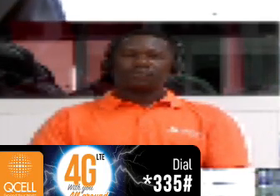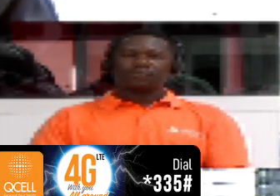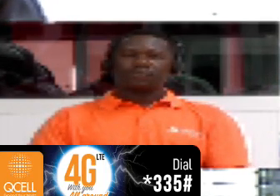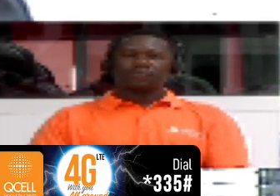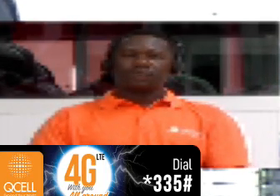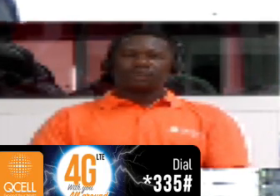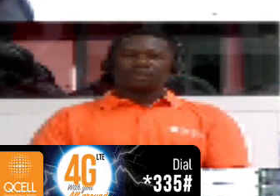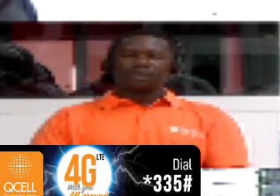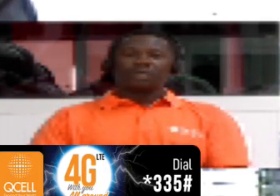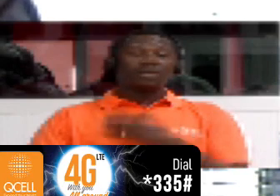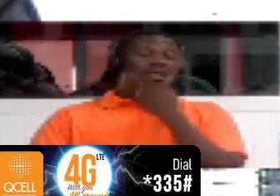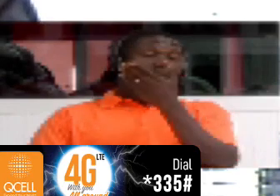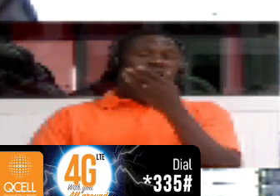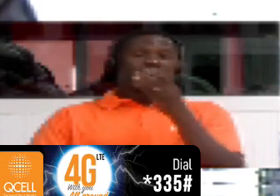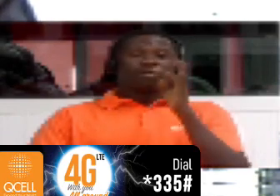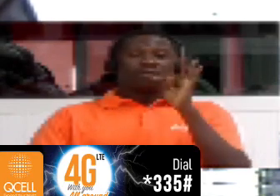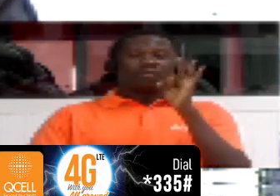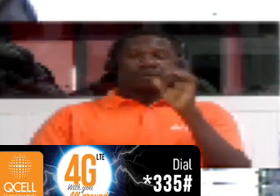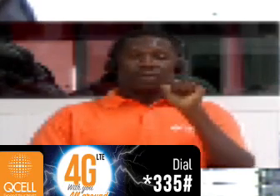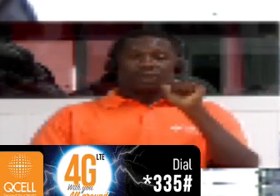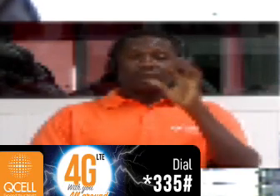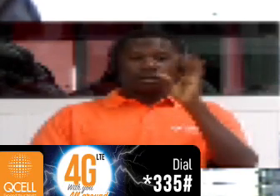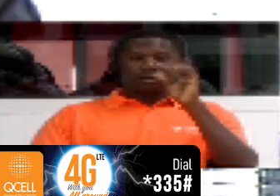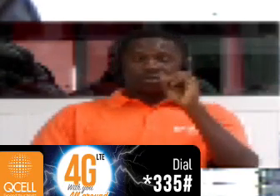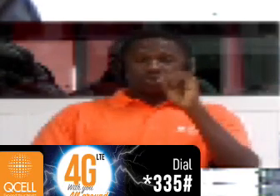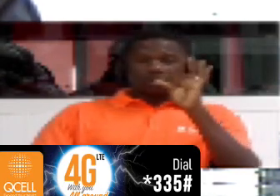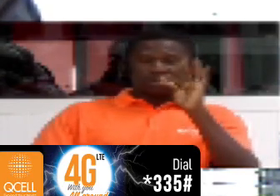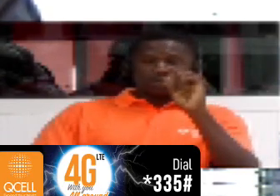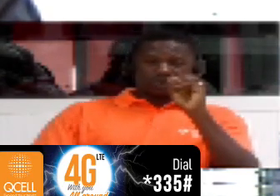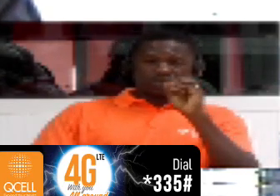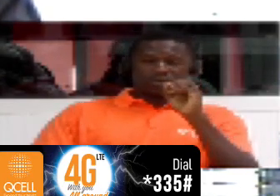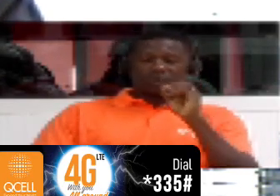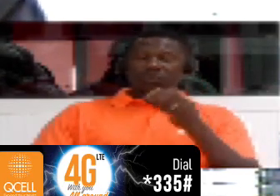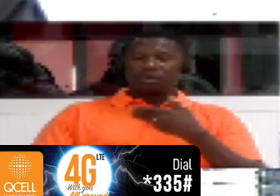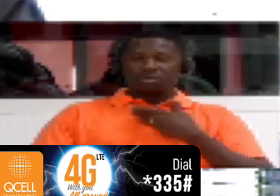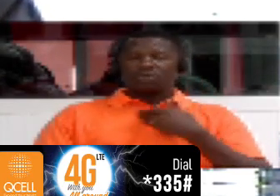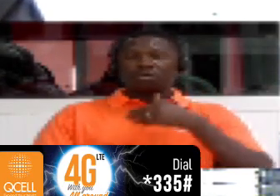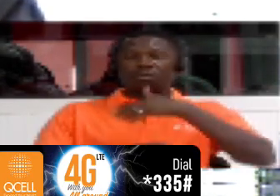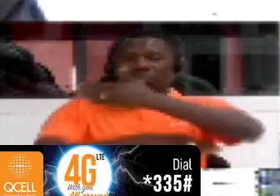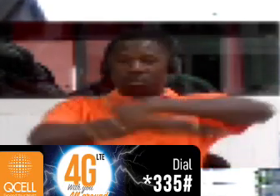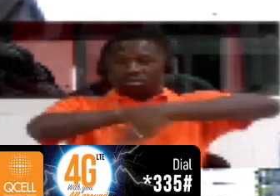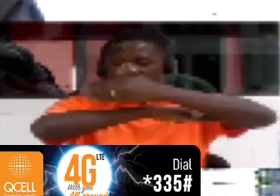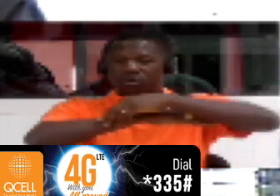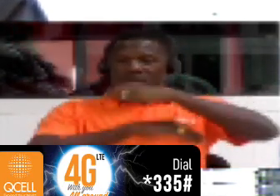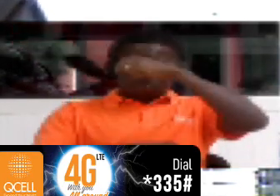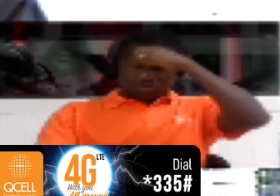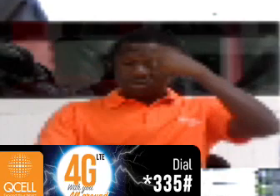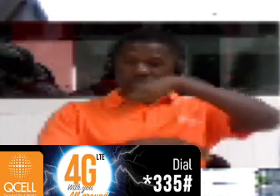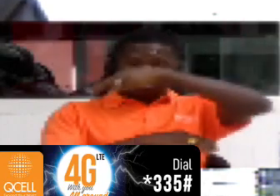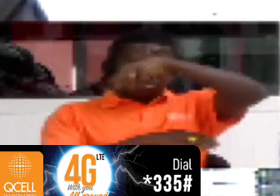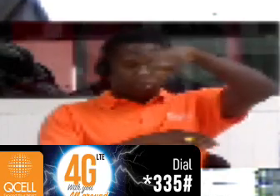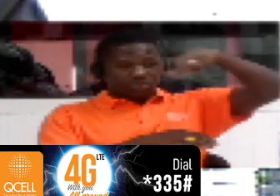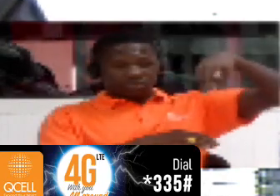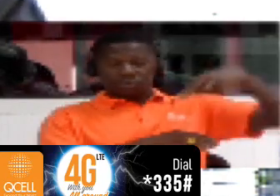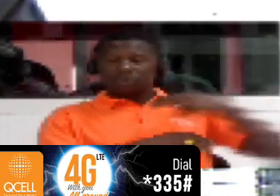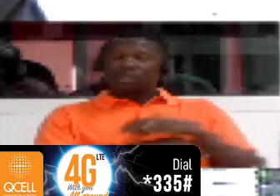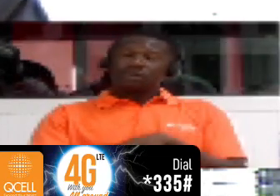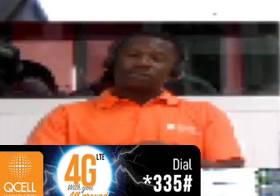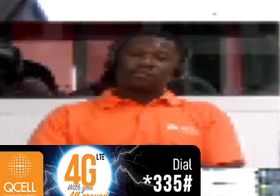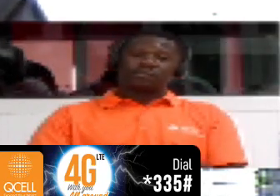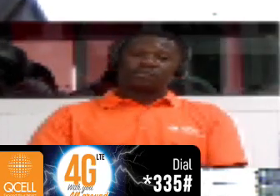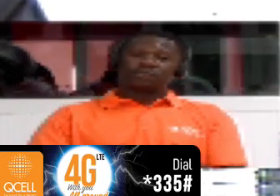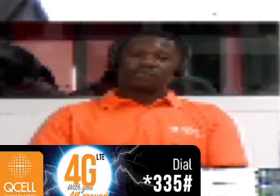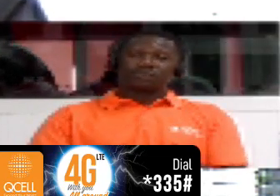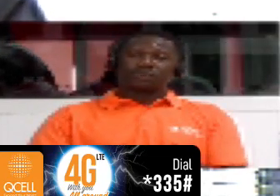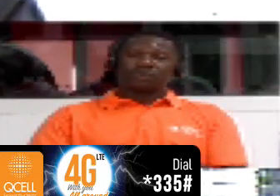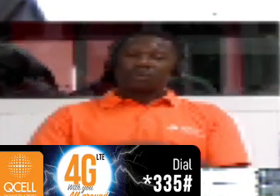Kumi mfatoto. For instance, in Fatoto. Kata border duties lale. I used to embark on border duties.